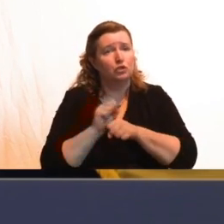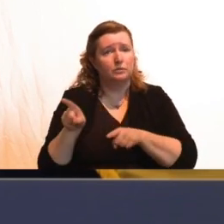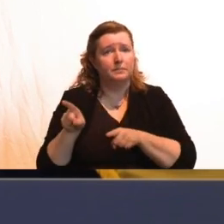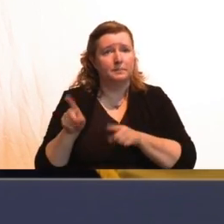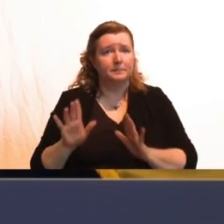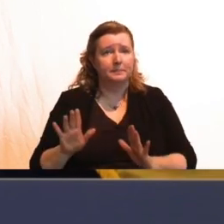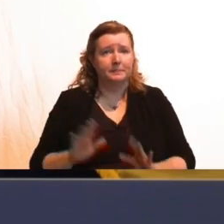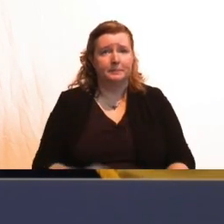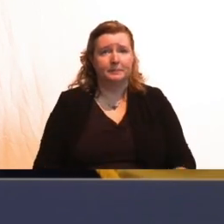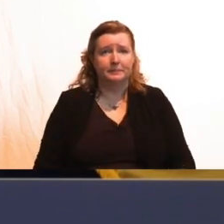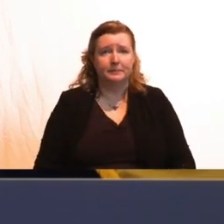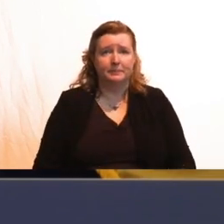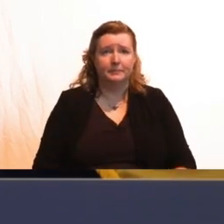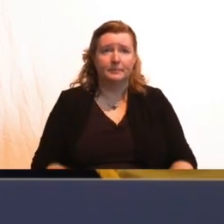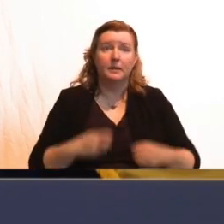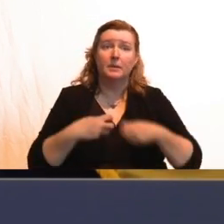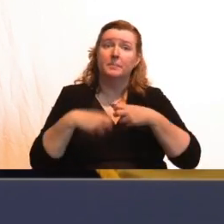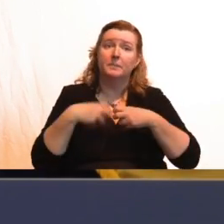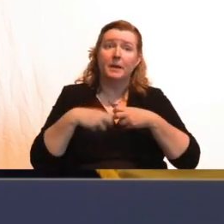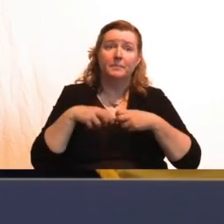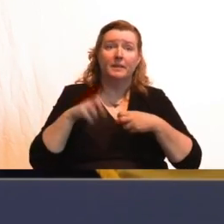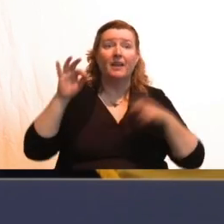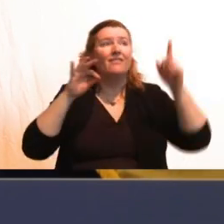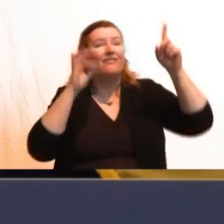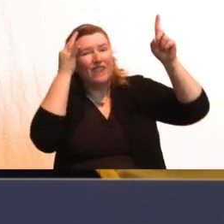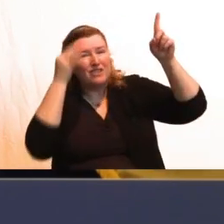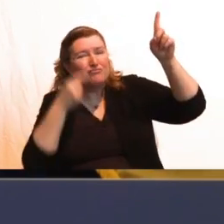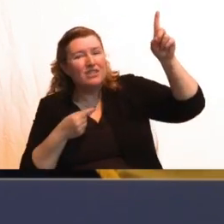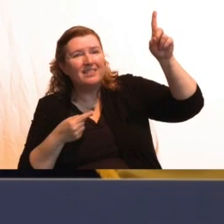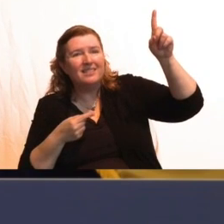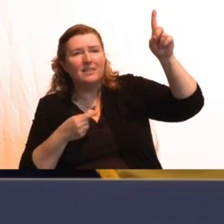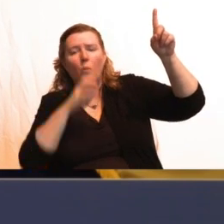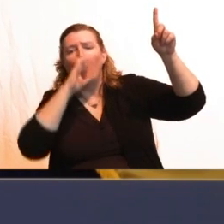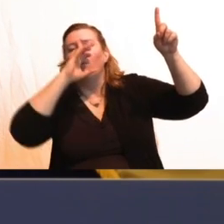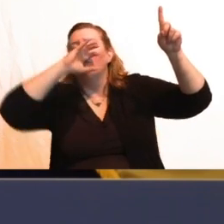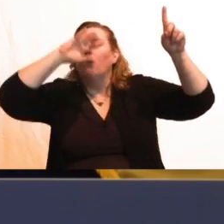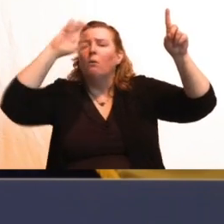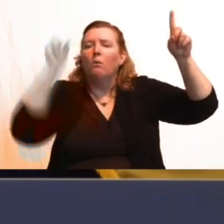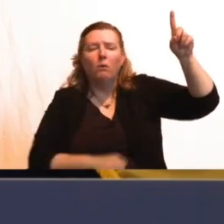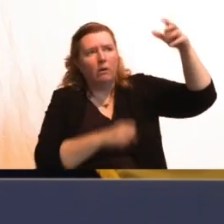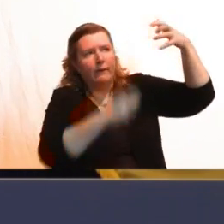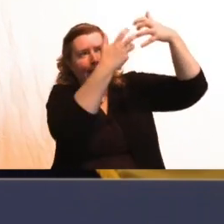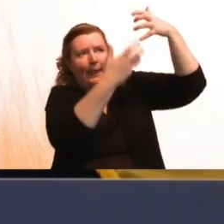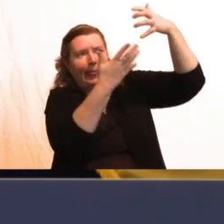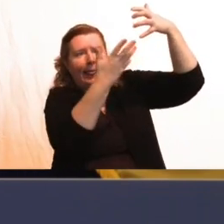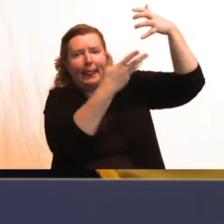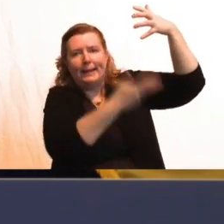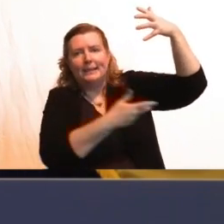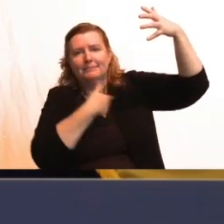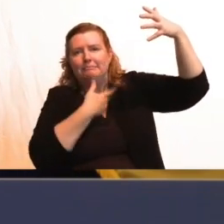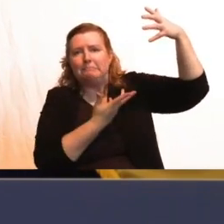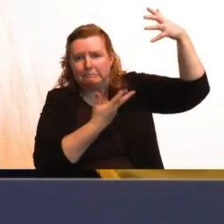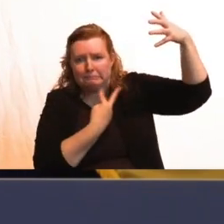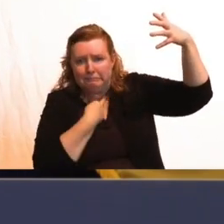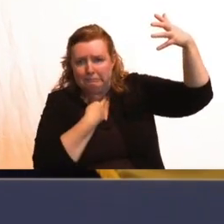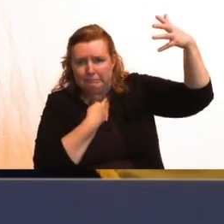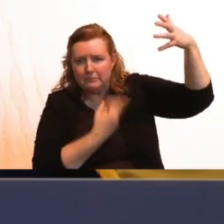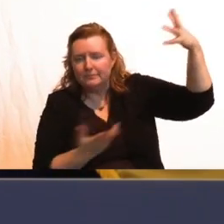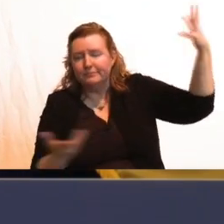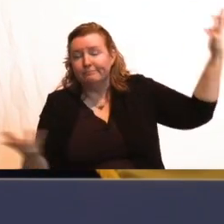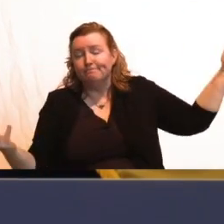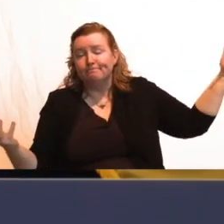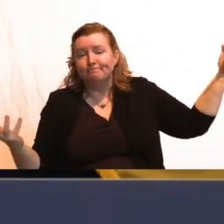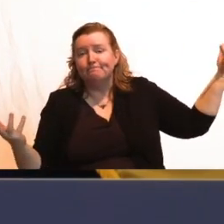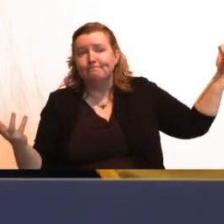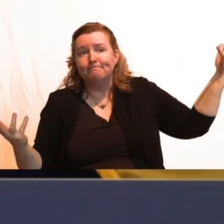fit for the times we're in. And we're one of the few states in a pilot with the feds to try to get that